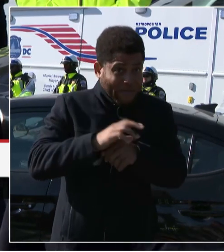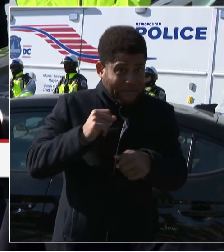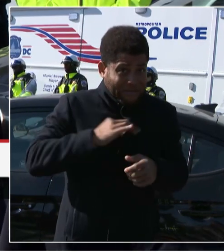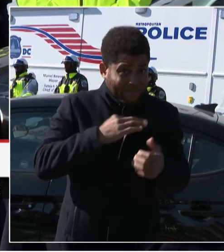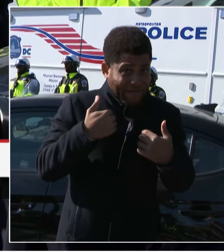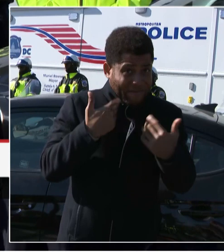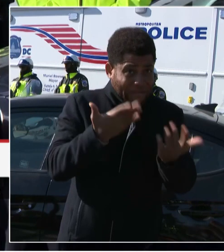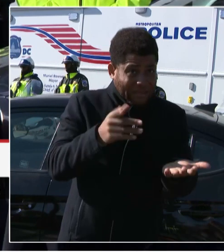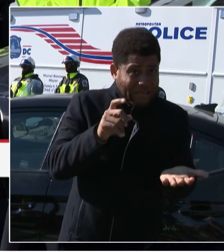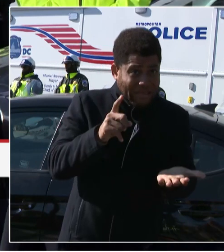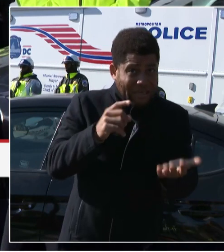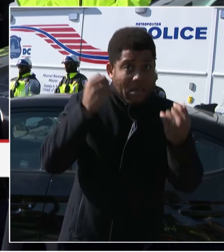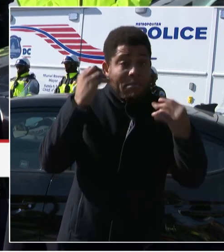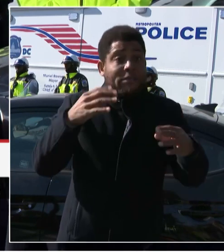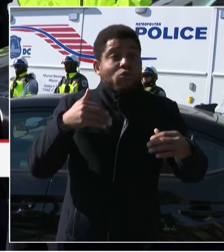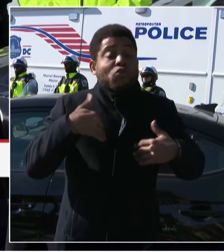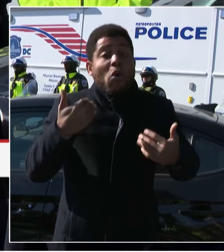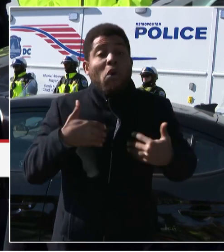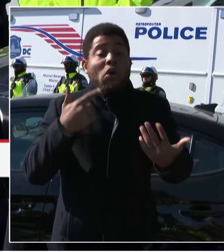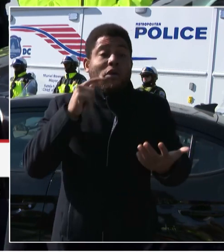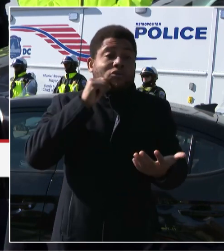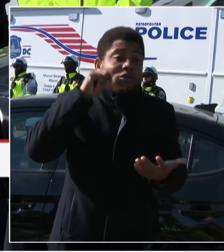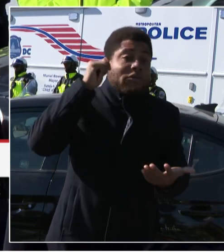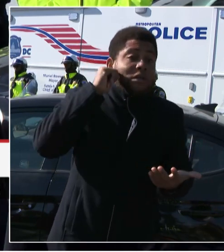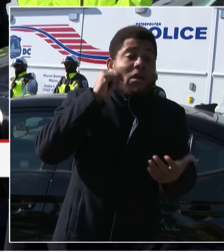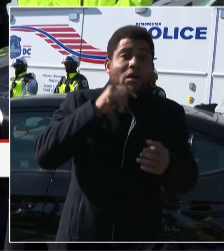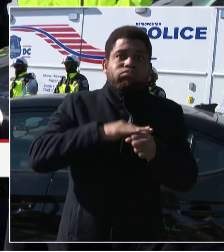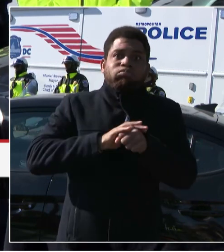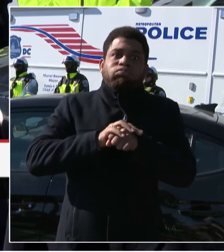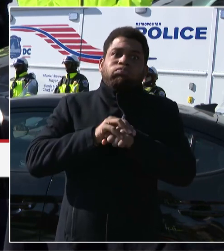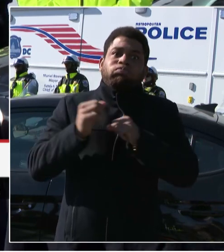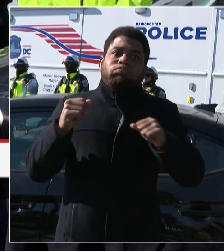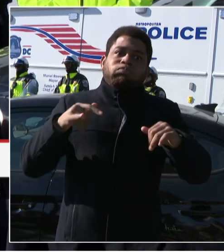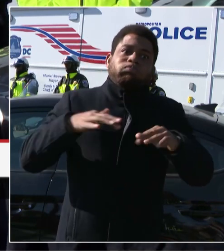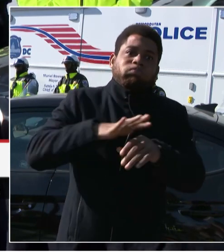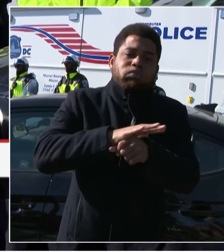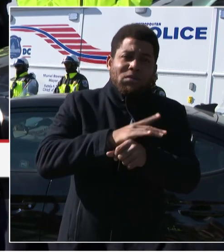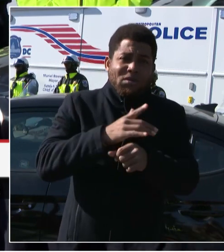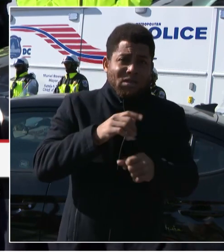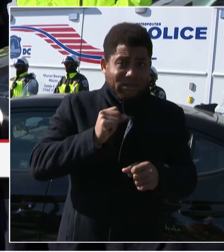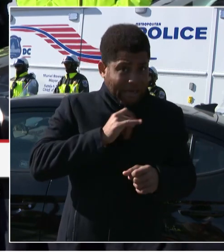children and teenagers there, to keep those youth safe and the staff safe? I do.